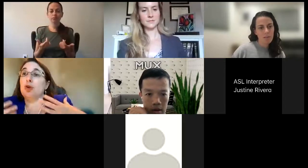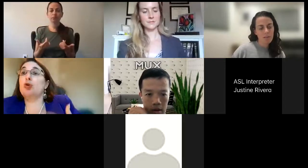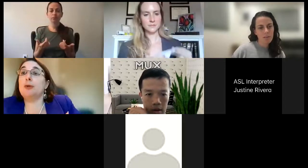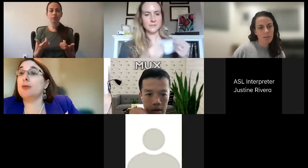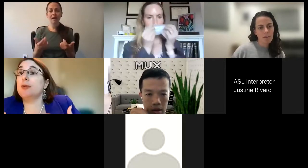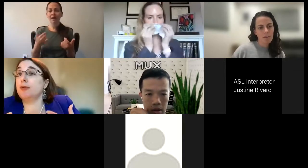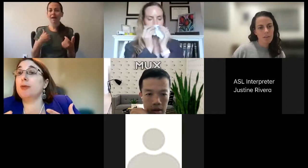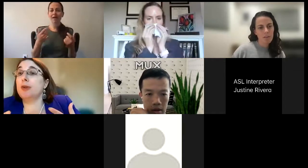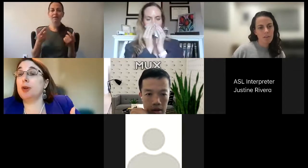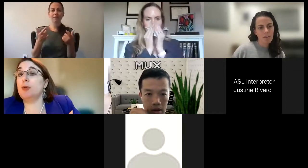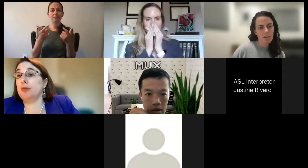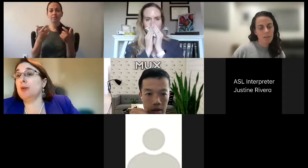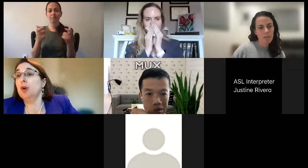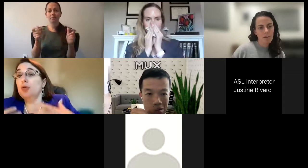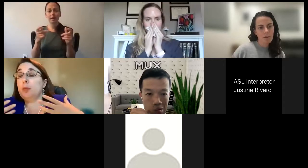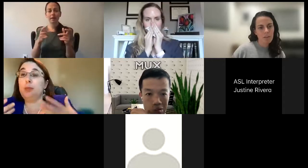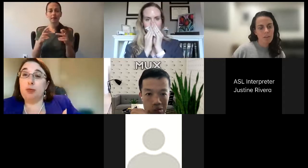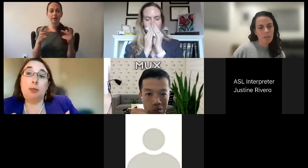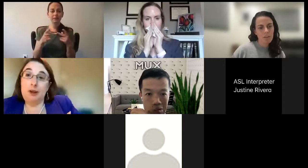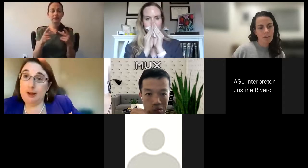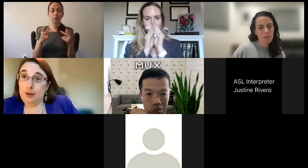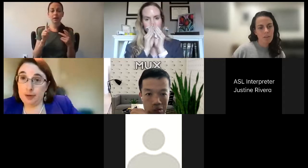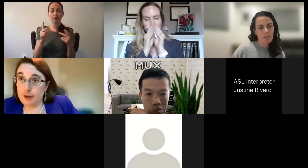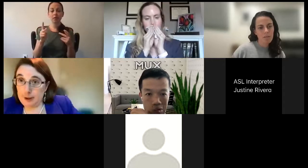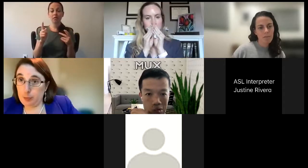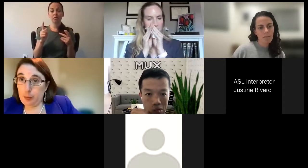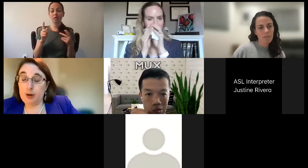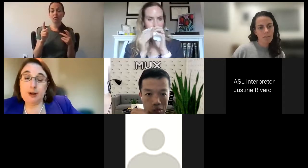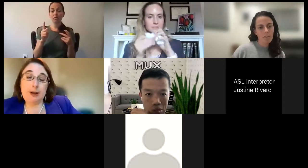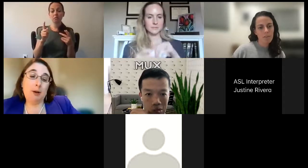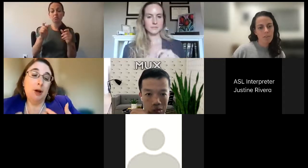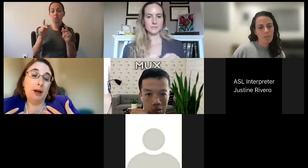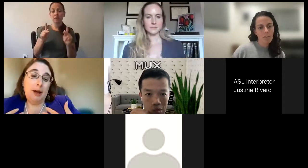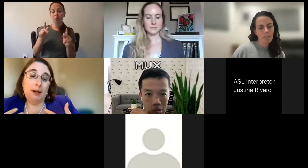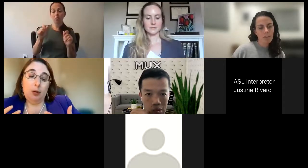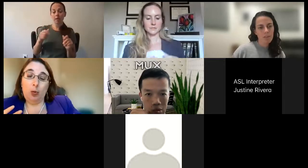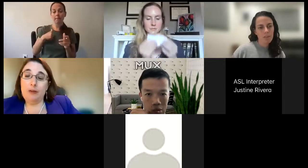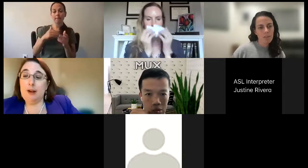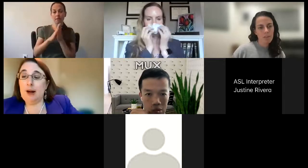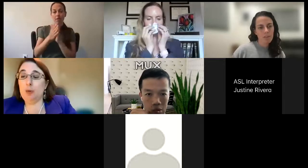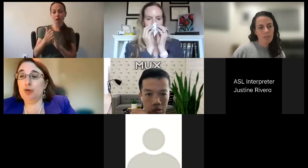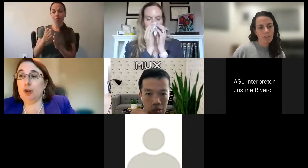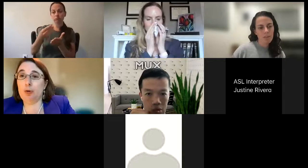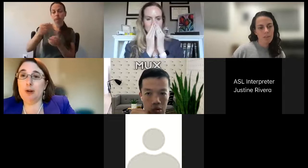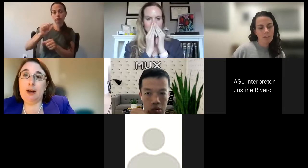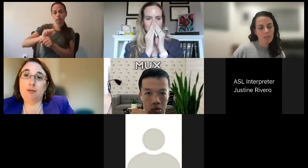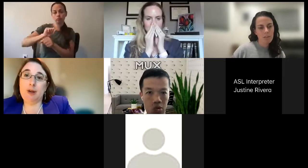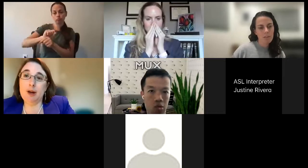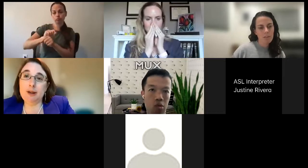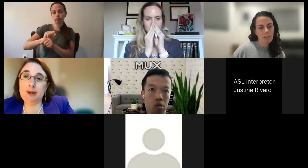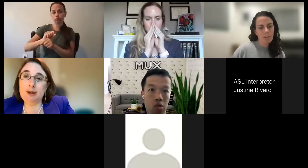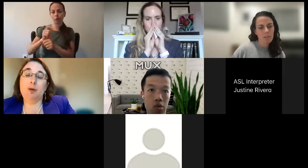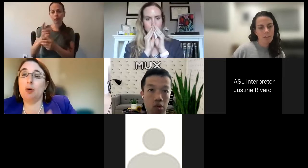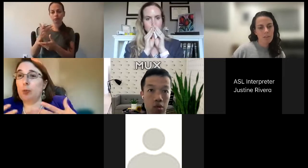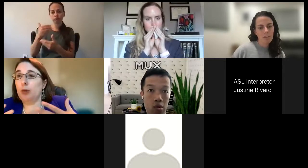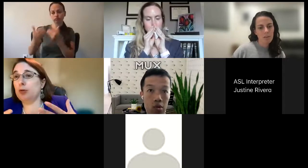there's a huge push for a very good reason to be gainfully employed. And one thing I wish I would have